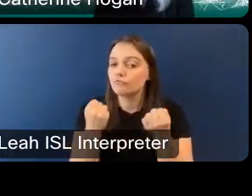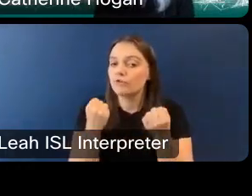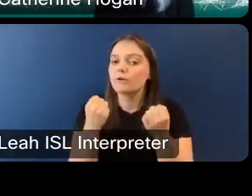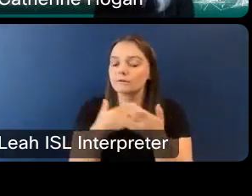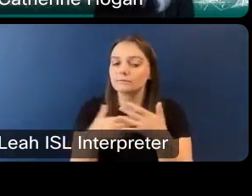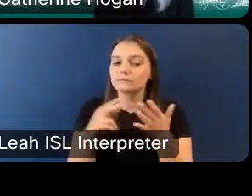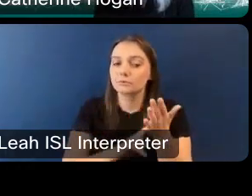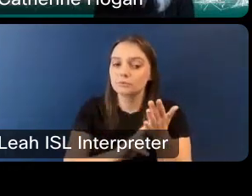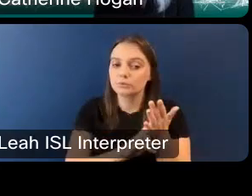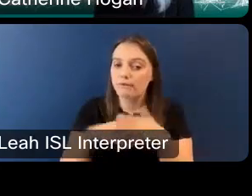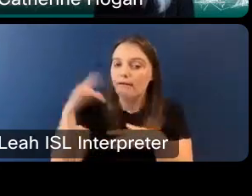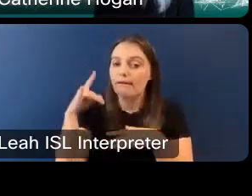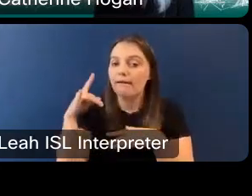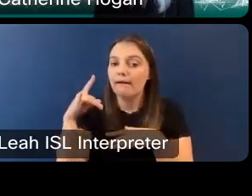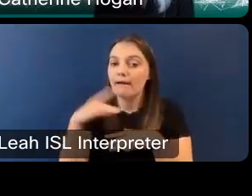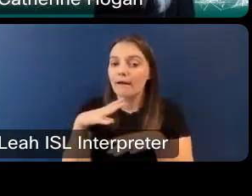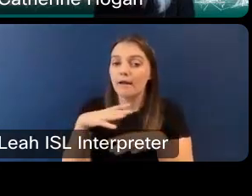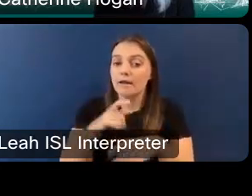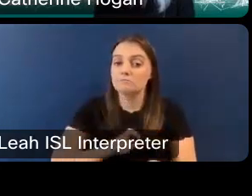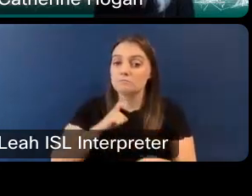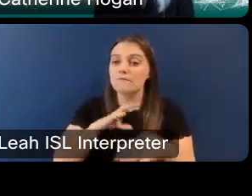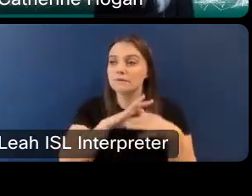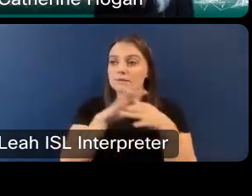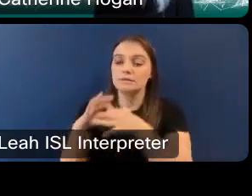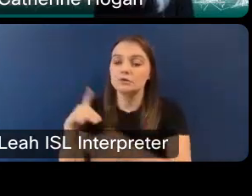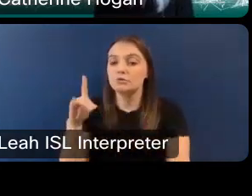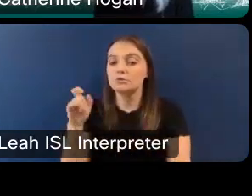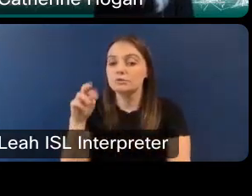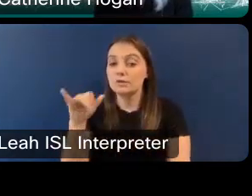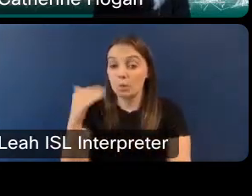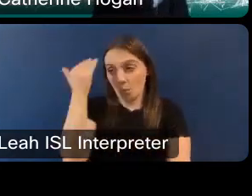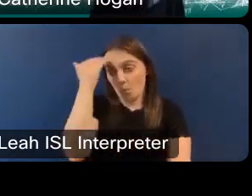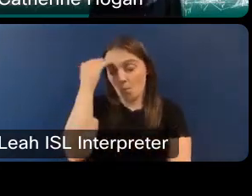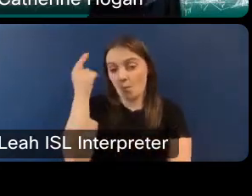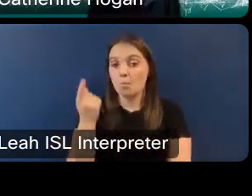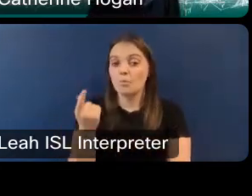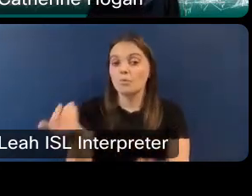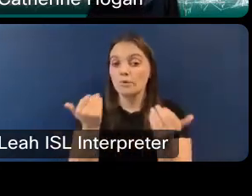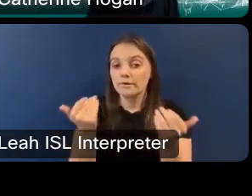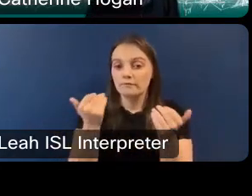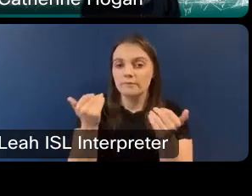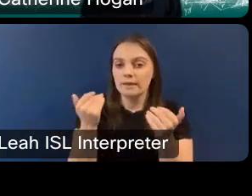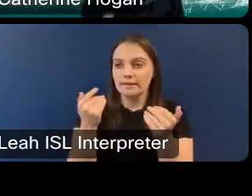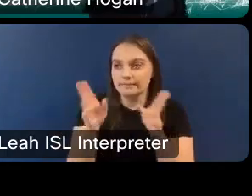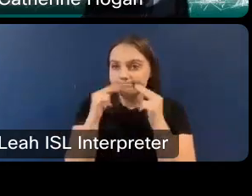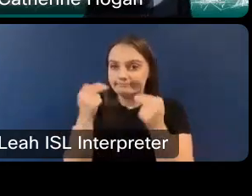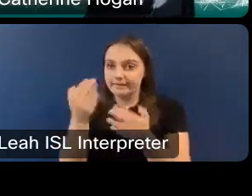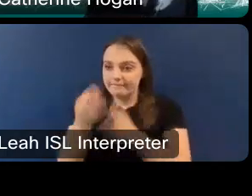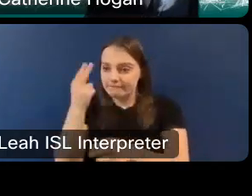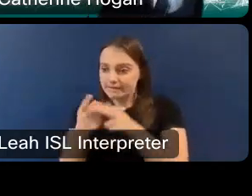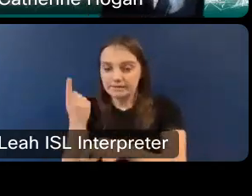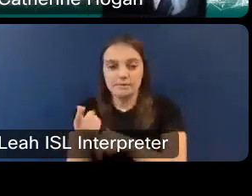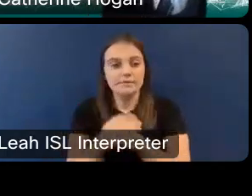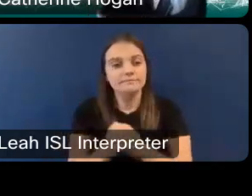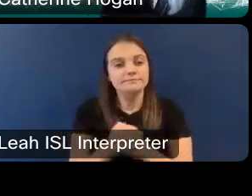a high confidence rate associated with them, where people knew they were going to get the information that was very, very relevant to them. A lot of people are using the